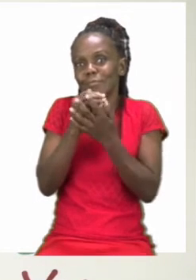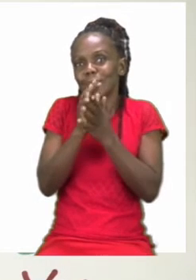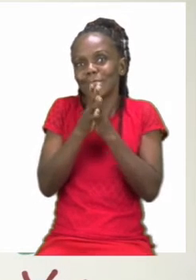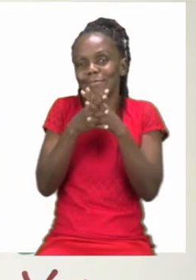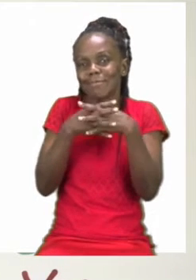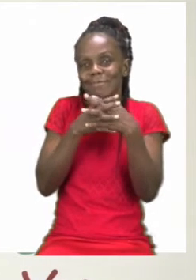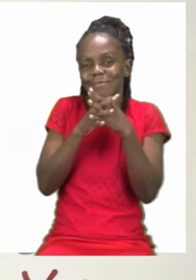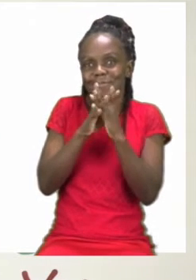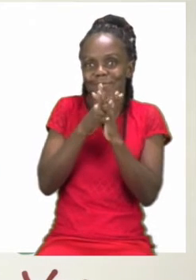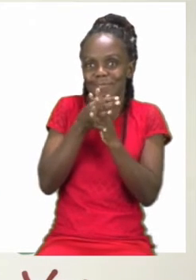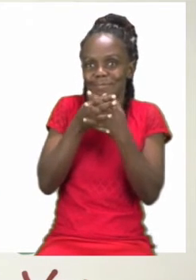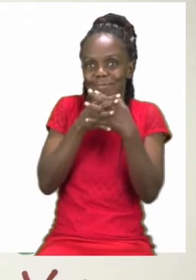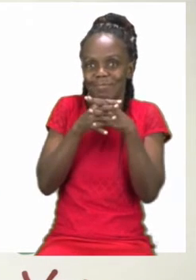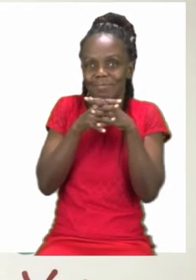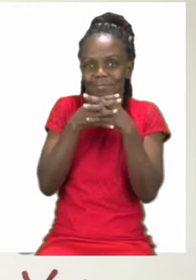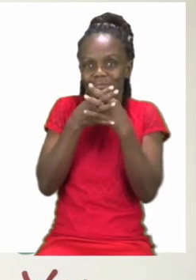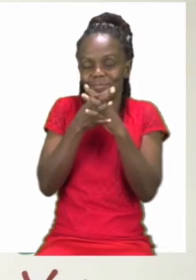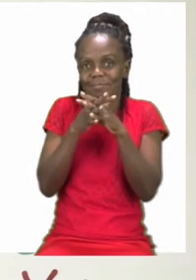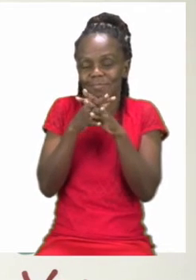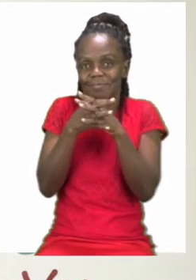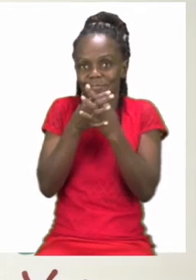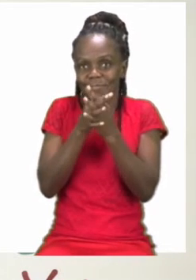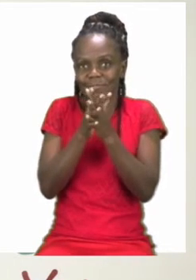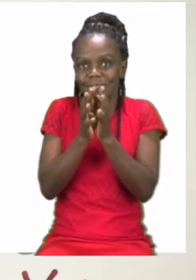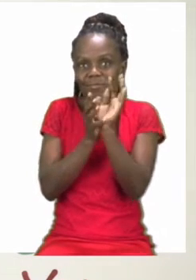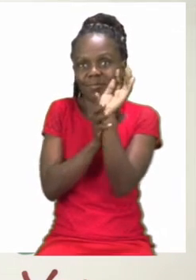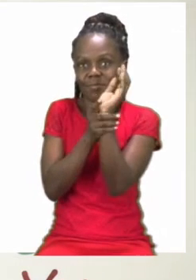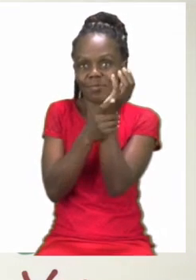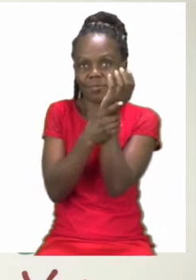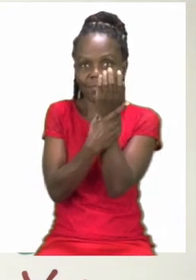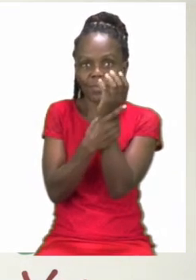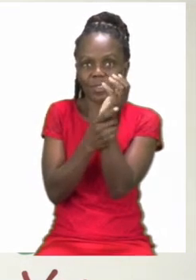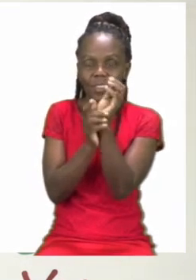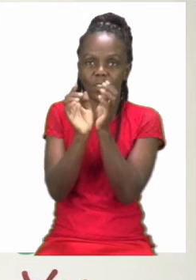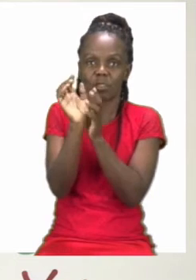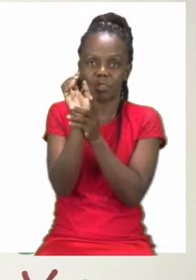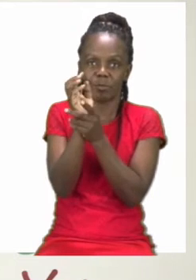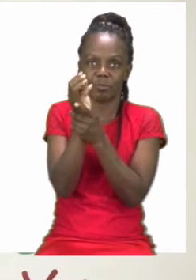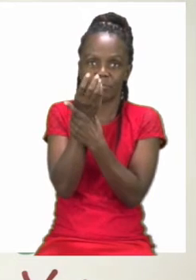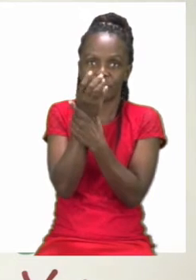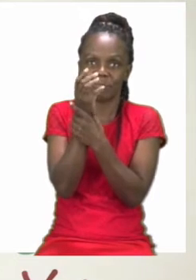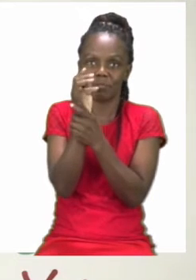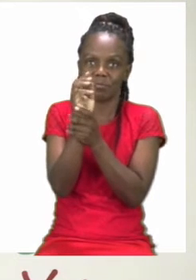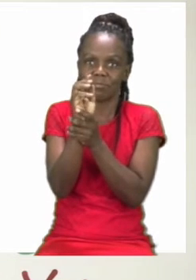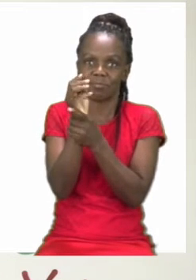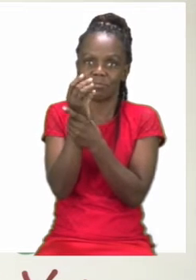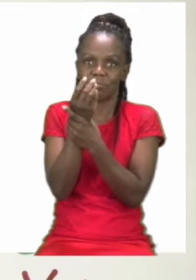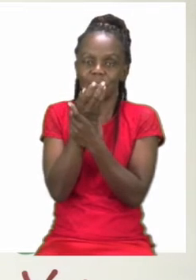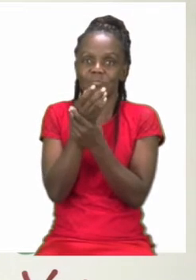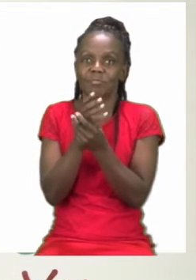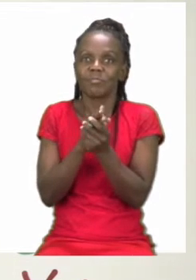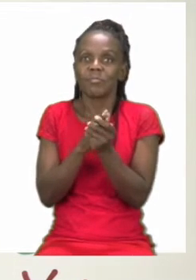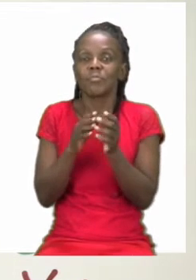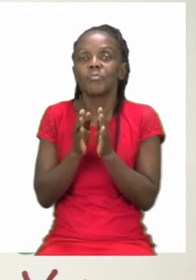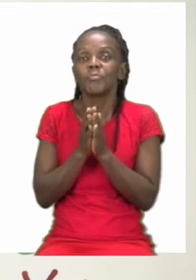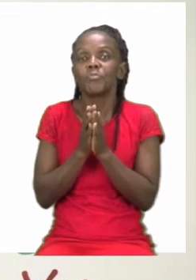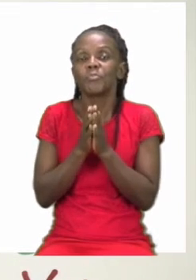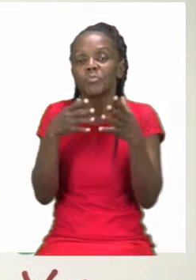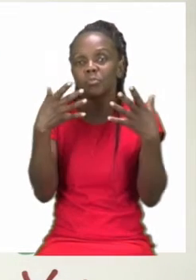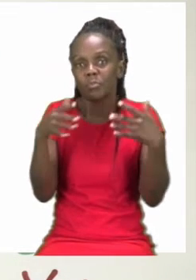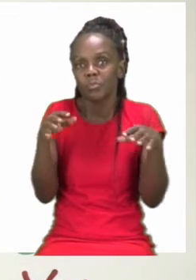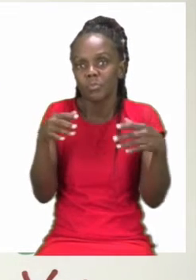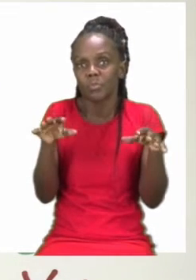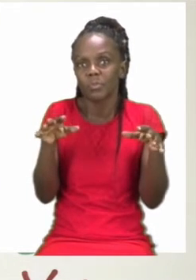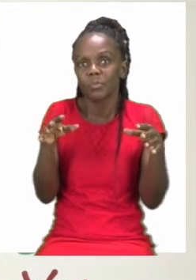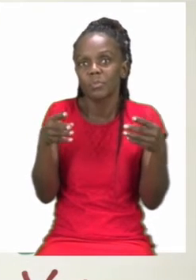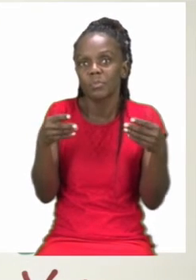in between our fingers, on our wrists, and make sure that your